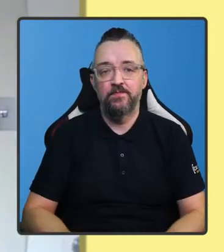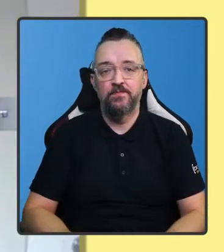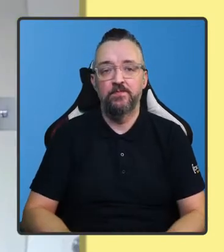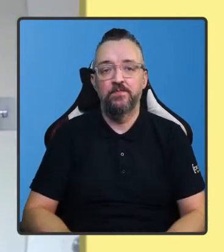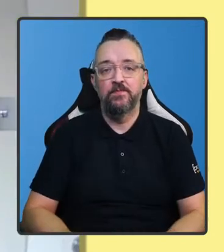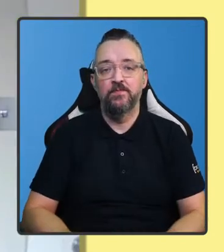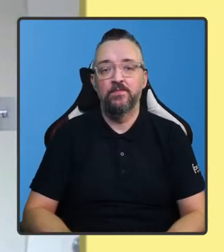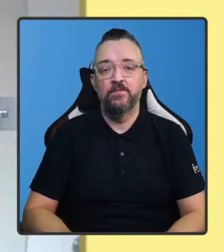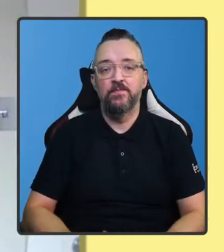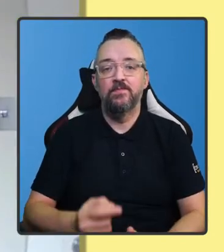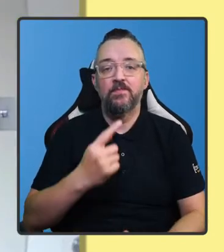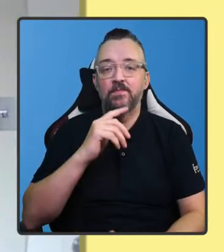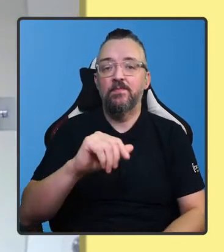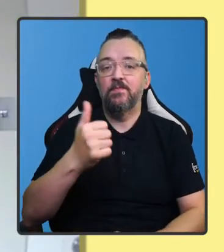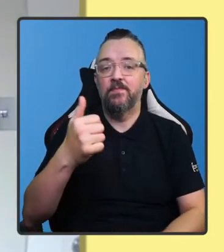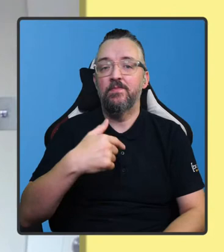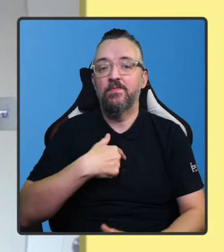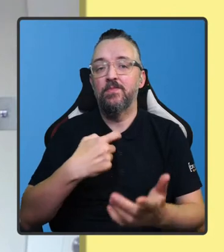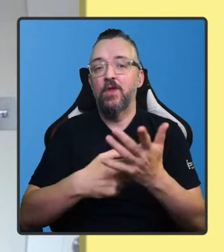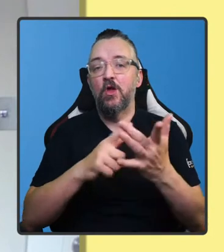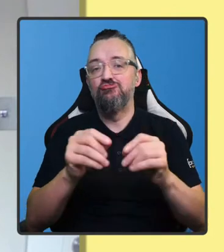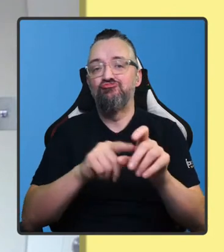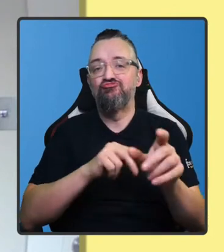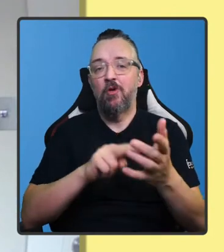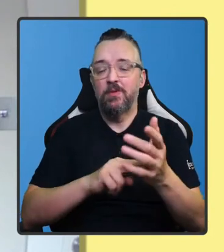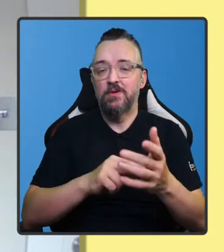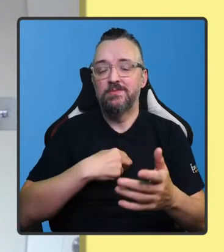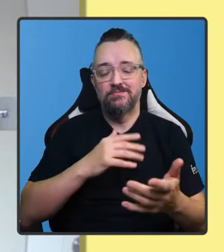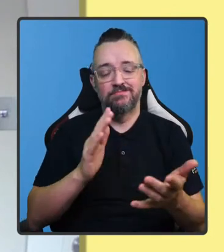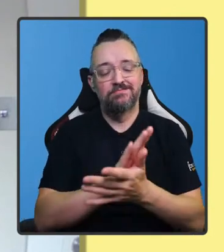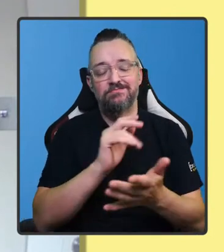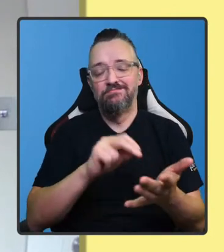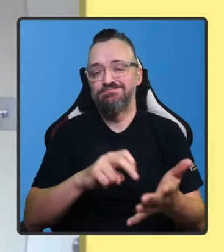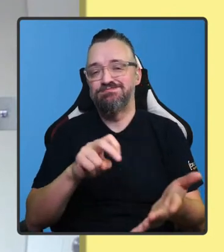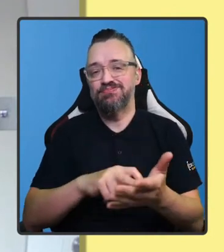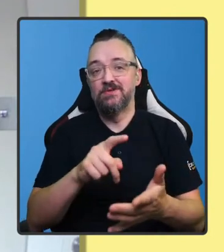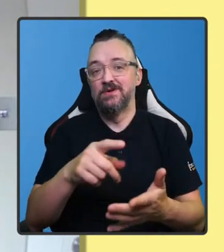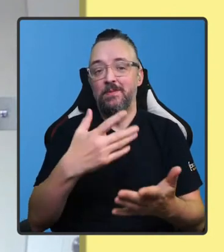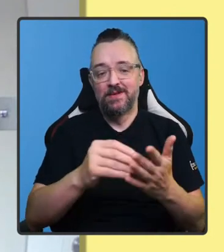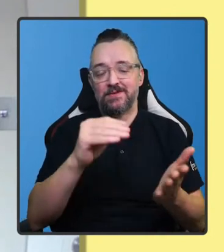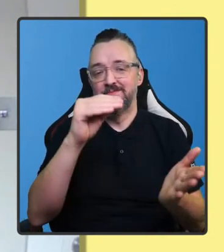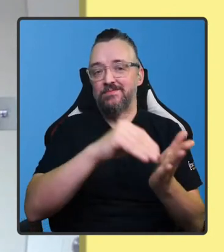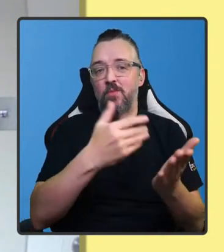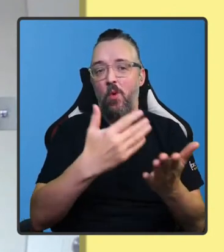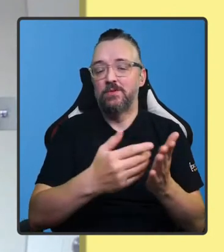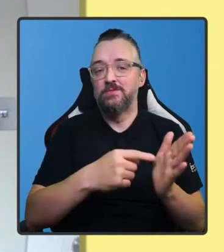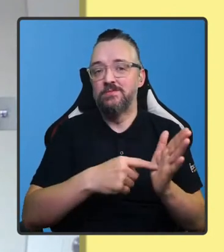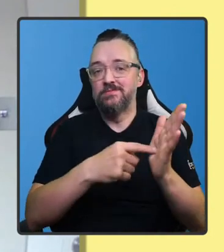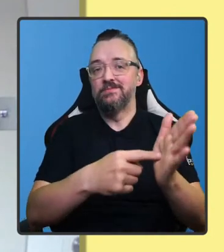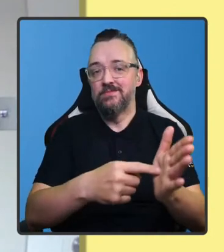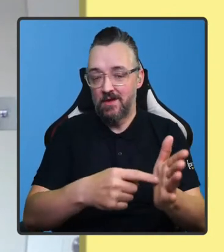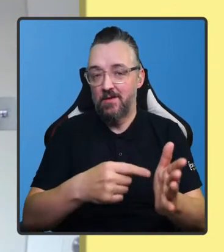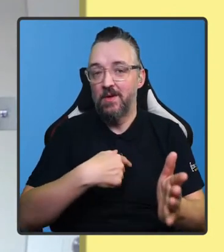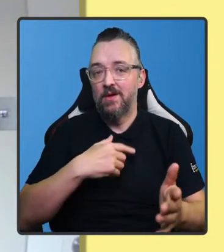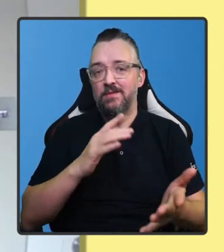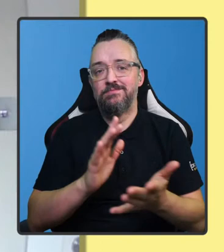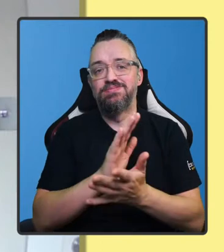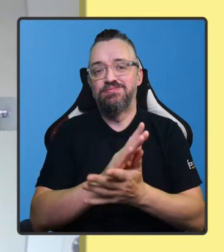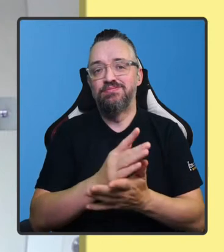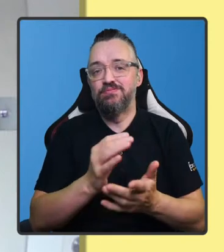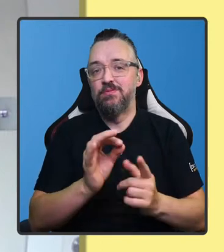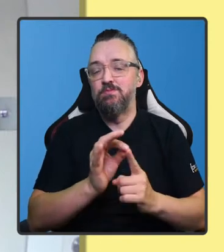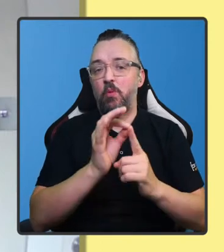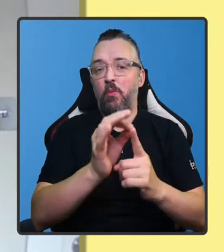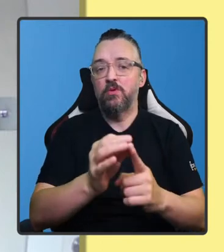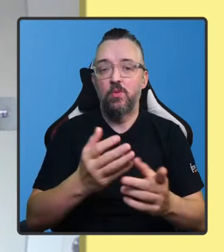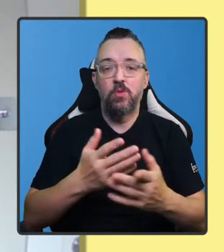Hello, conference. I am delighted that this resolution has made the agenda, and I'm pleased to be proposing it today during this year's 16